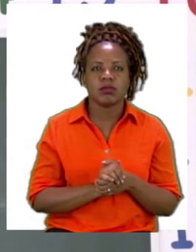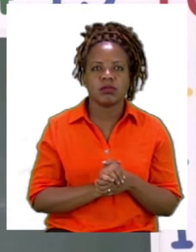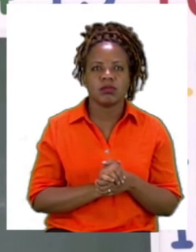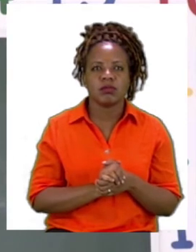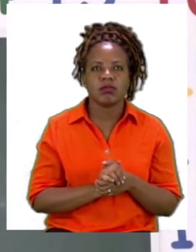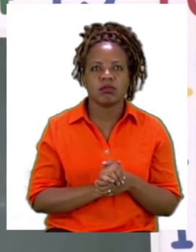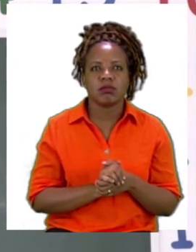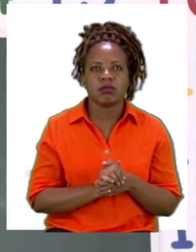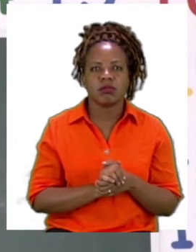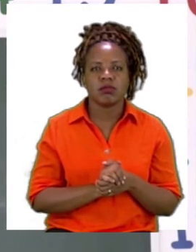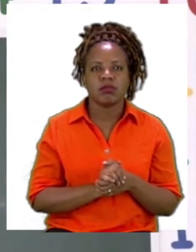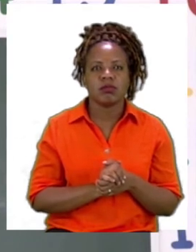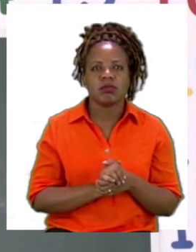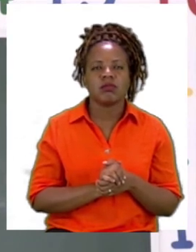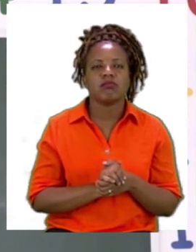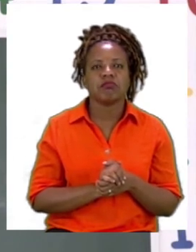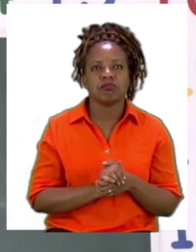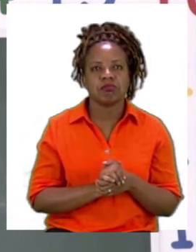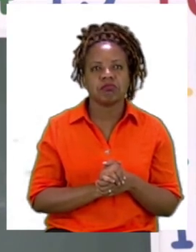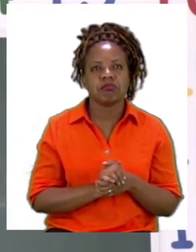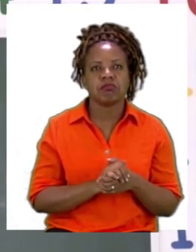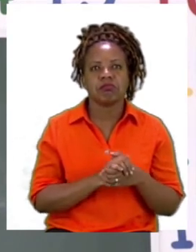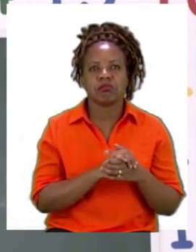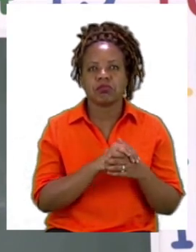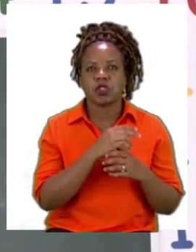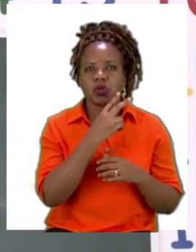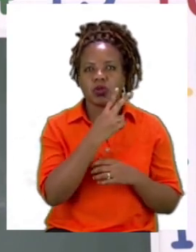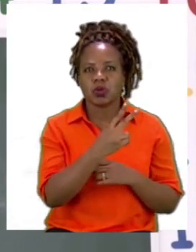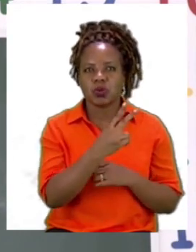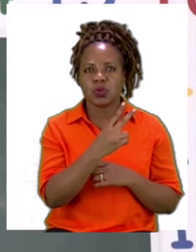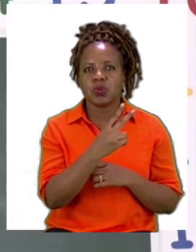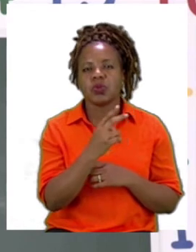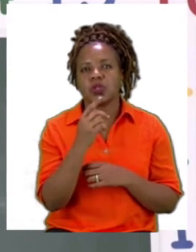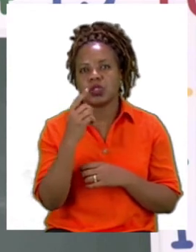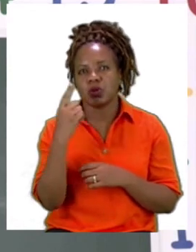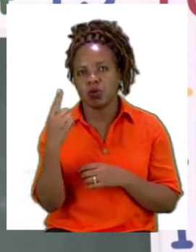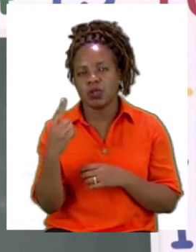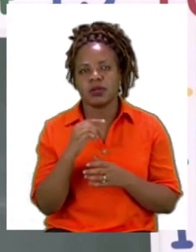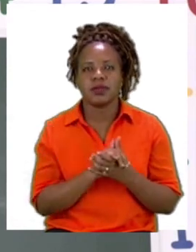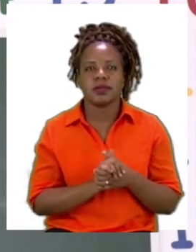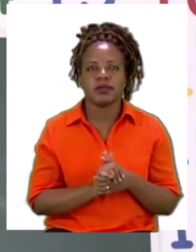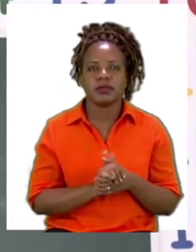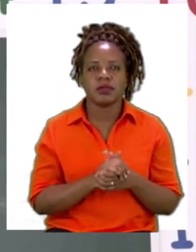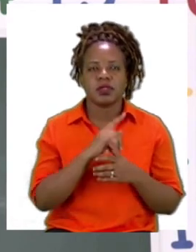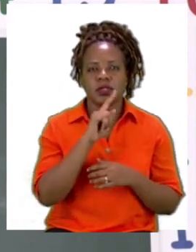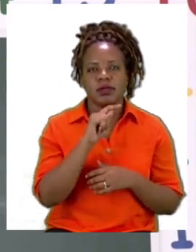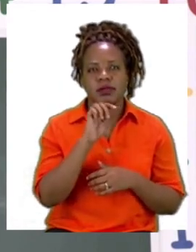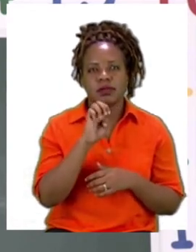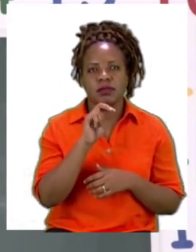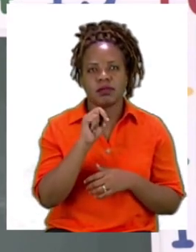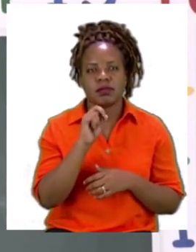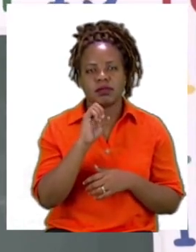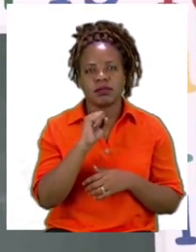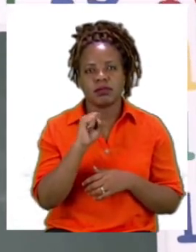the 2 in 20. And the second one is the 1 in 10. So we are going to write